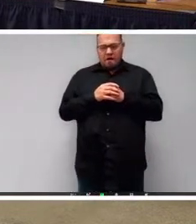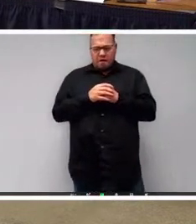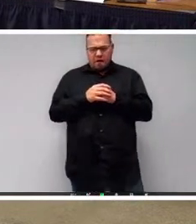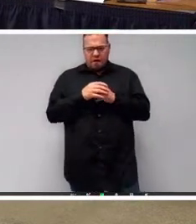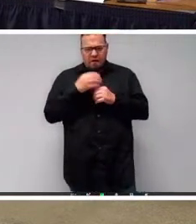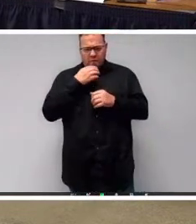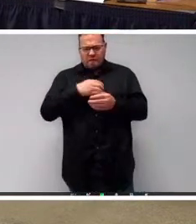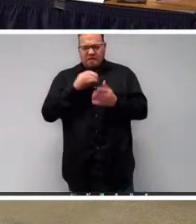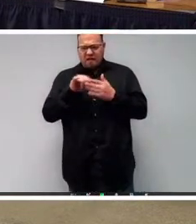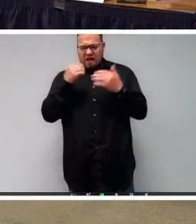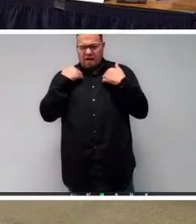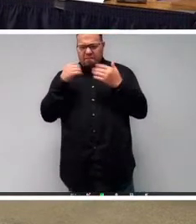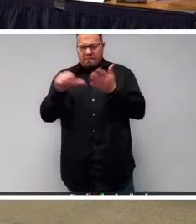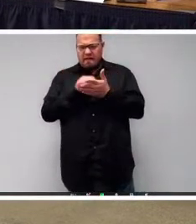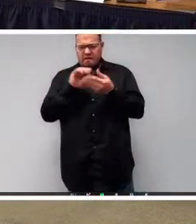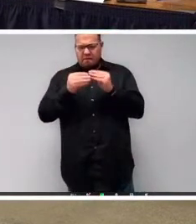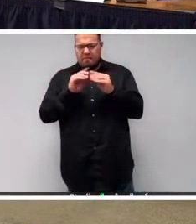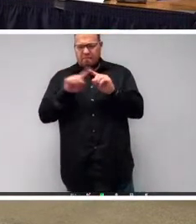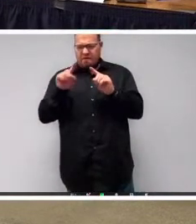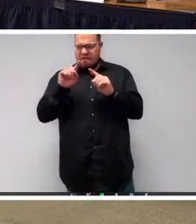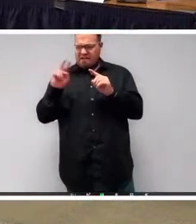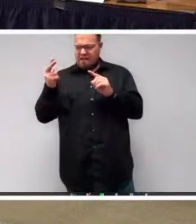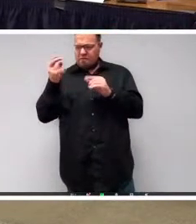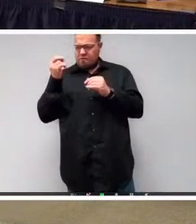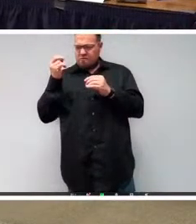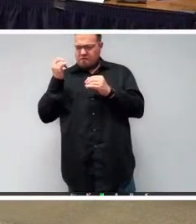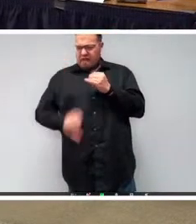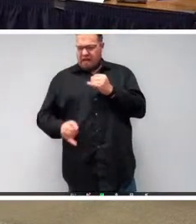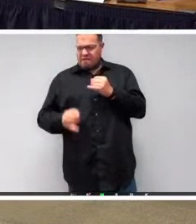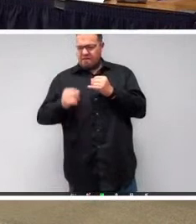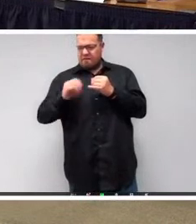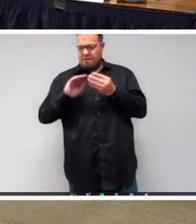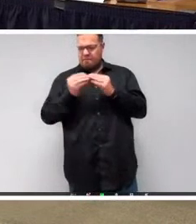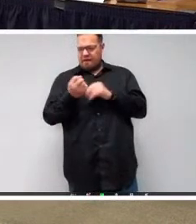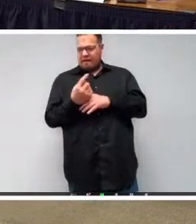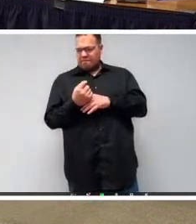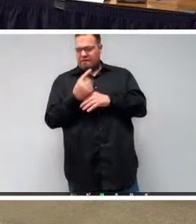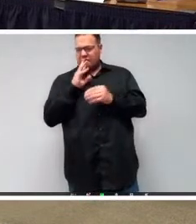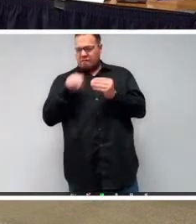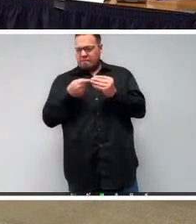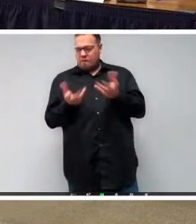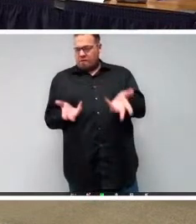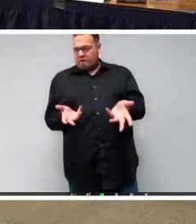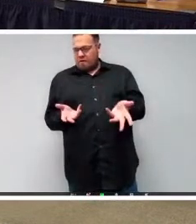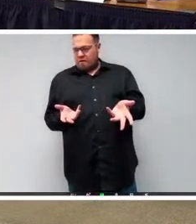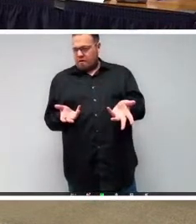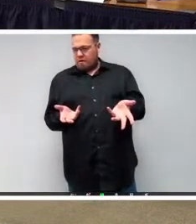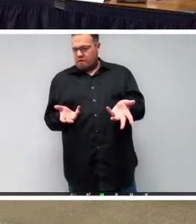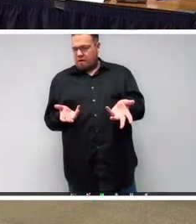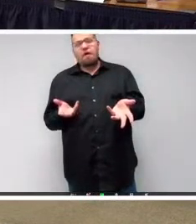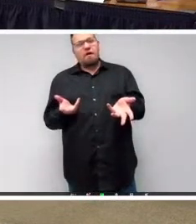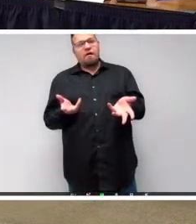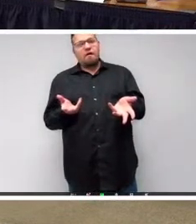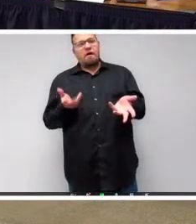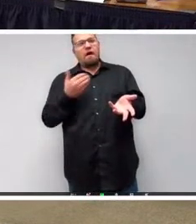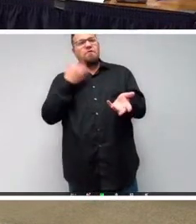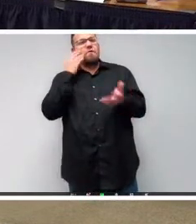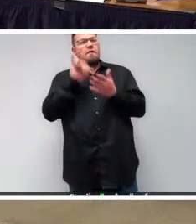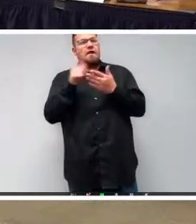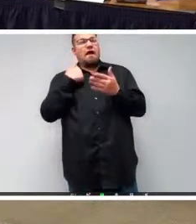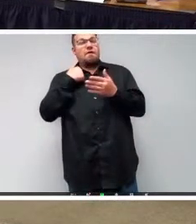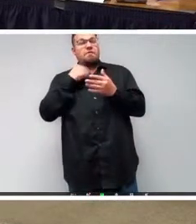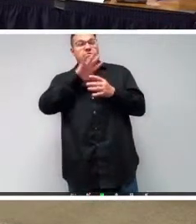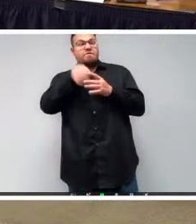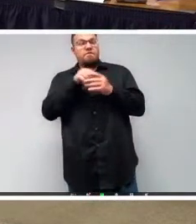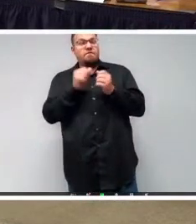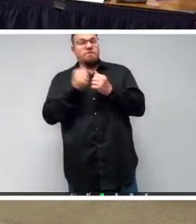on this, but it looks like it's the second to last page at the bottom. Number 11 talks about the EES. And I know that when I came on the board, at first we